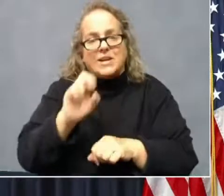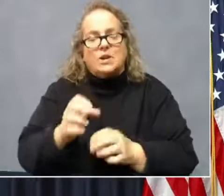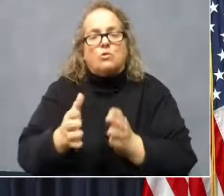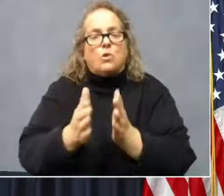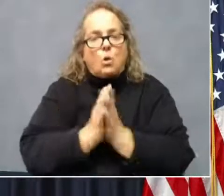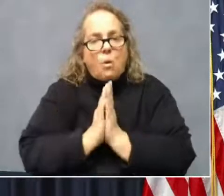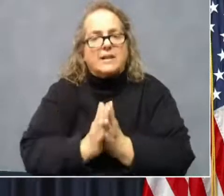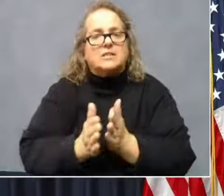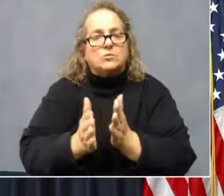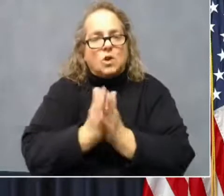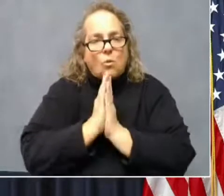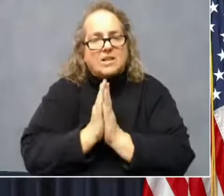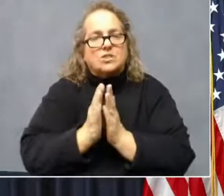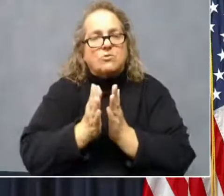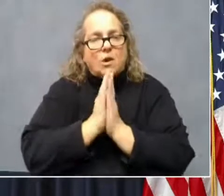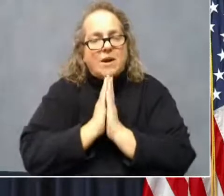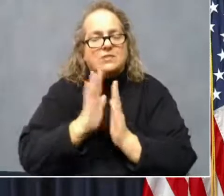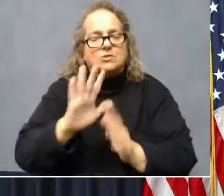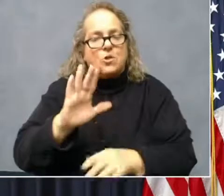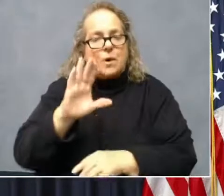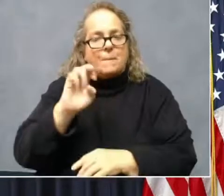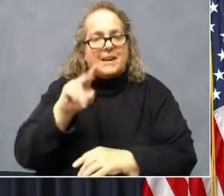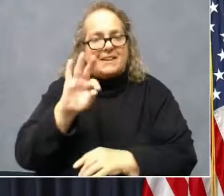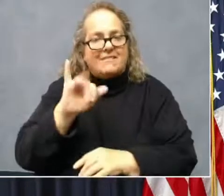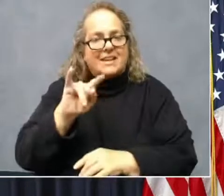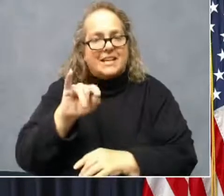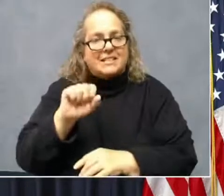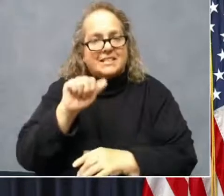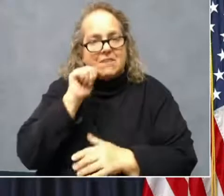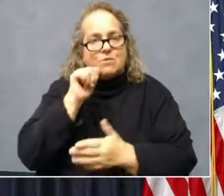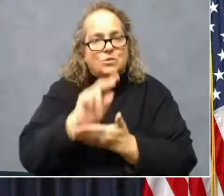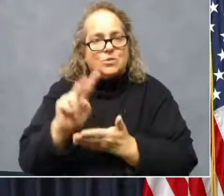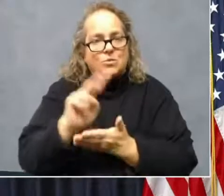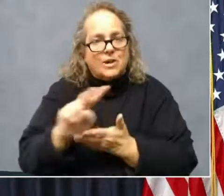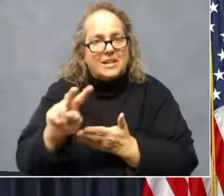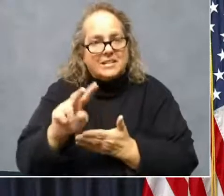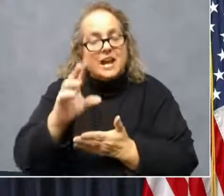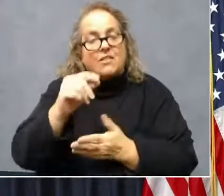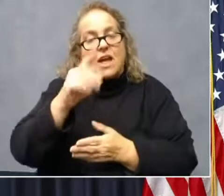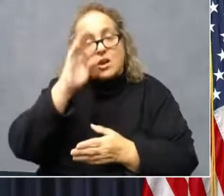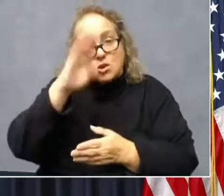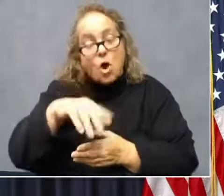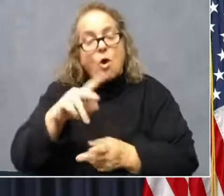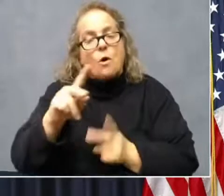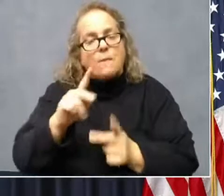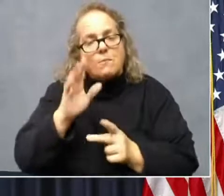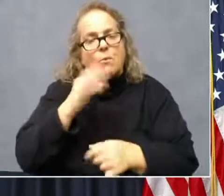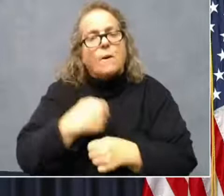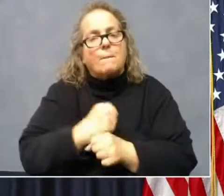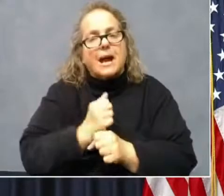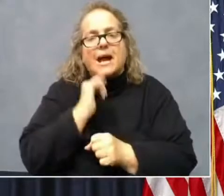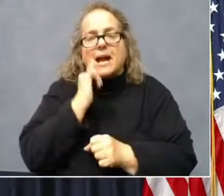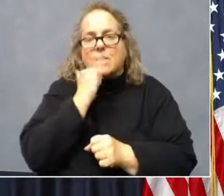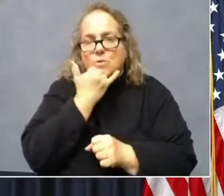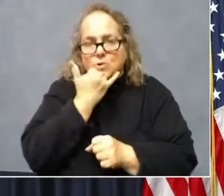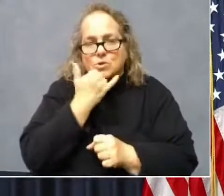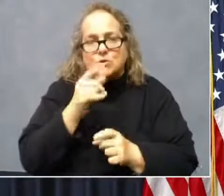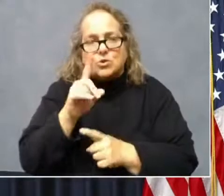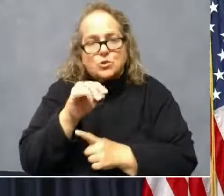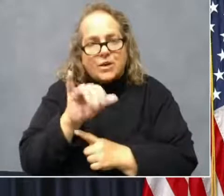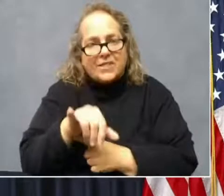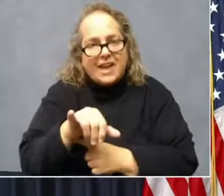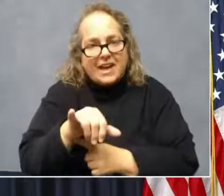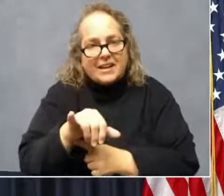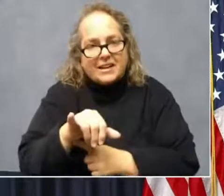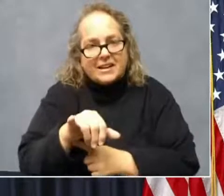And basically what they know is that a certain number of people are going to commit errors doing that. And I believe the federal system wants those people to